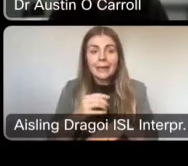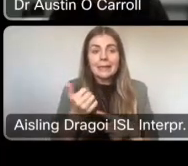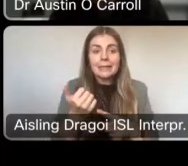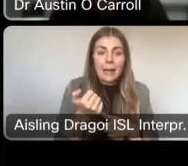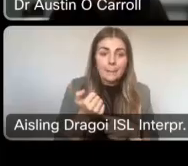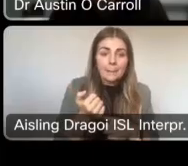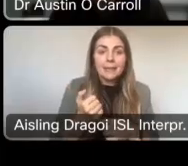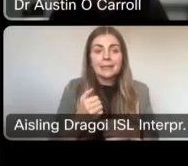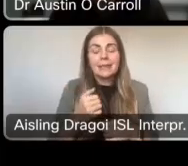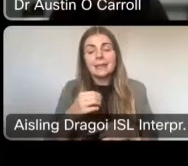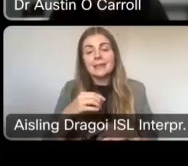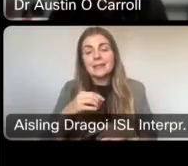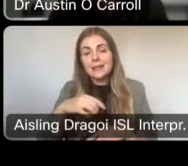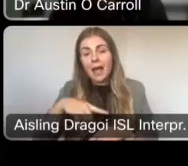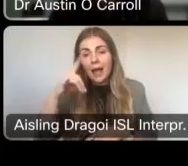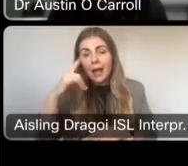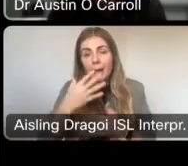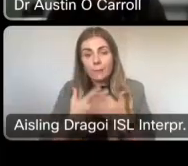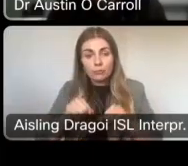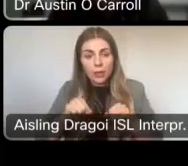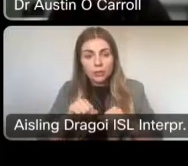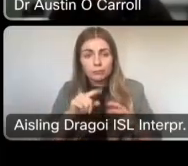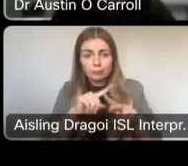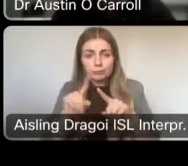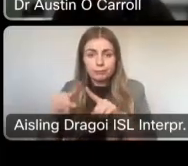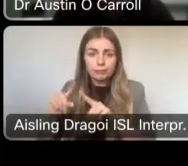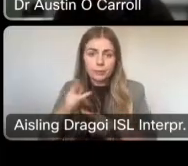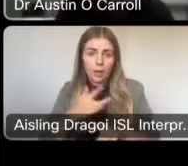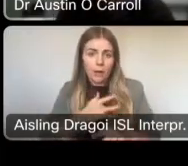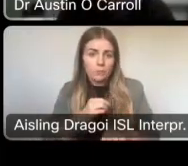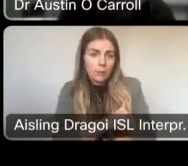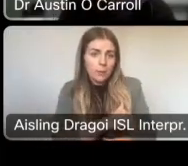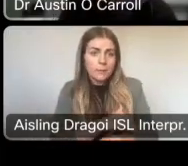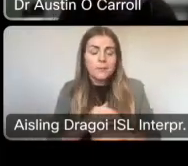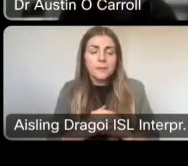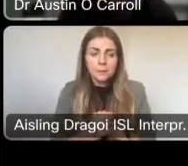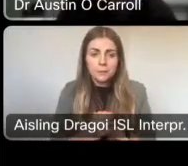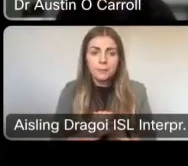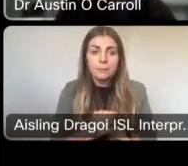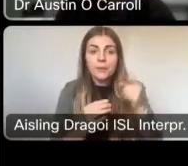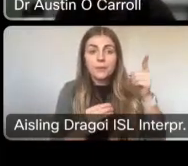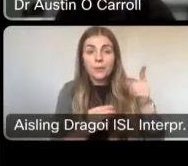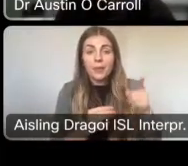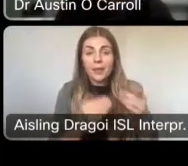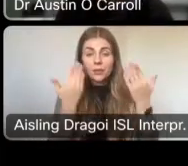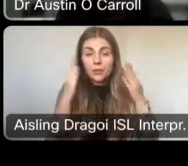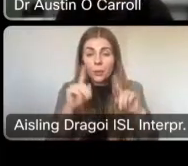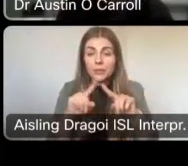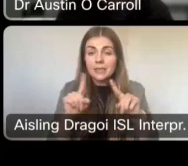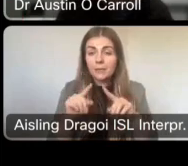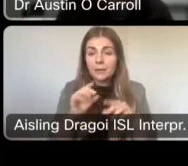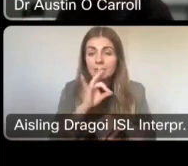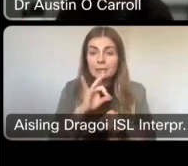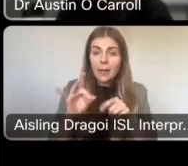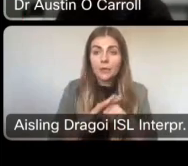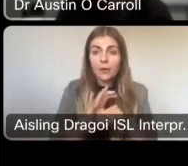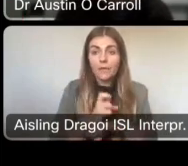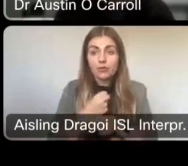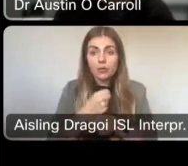other things. So this gives you a visual image of the different types of stress that you can